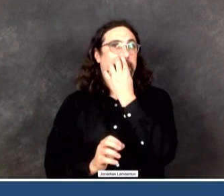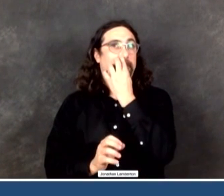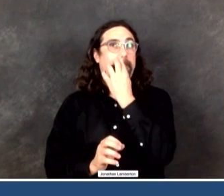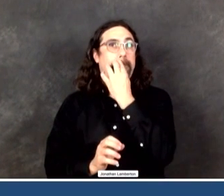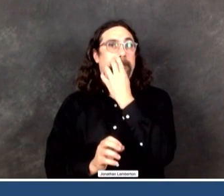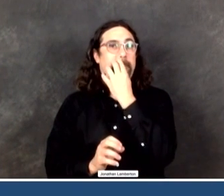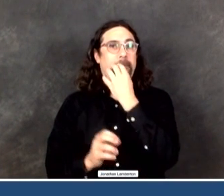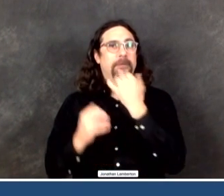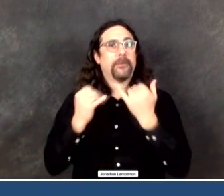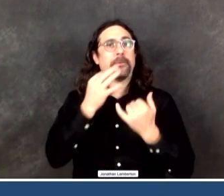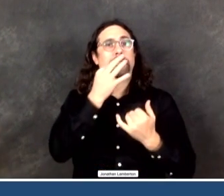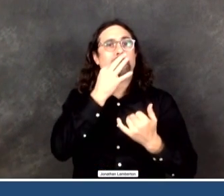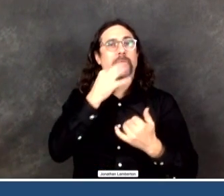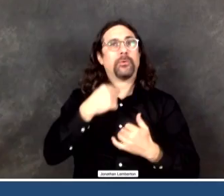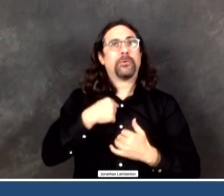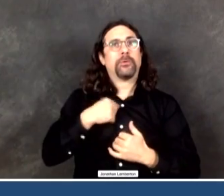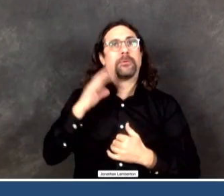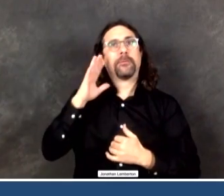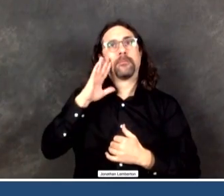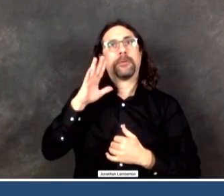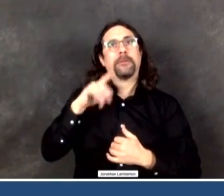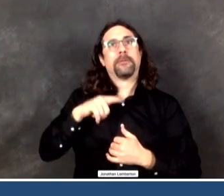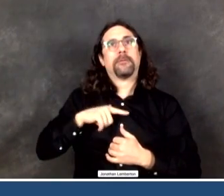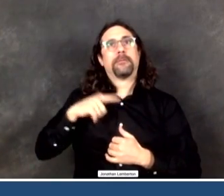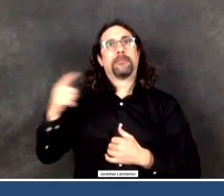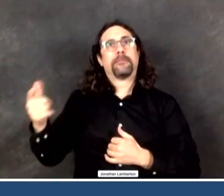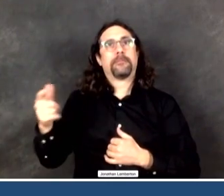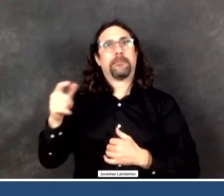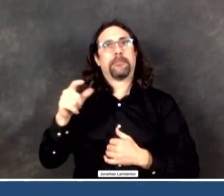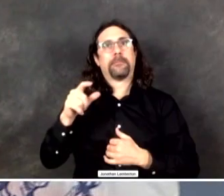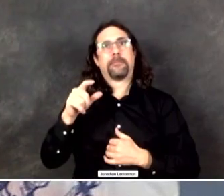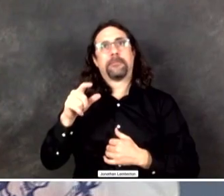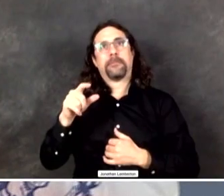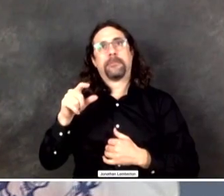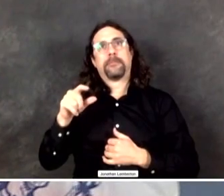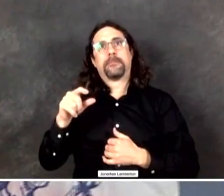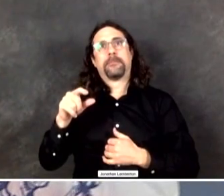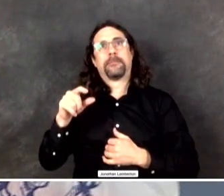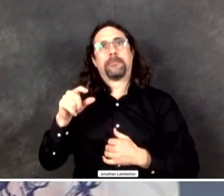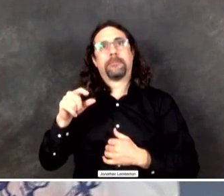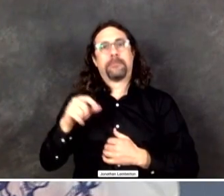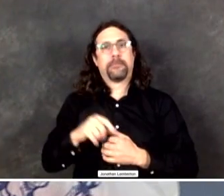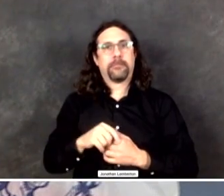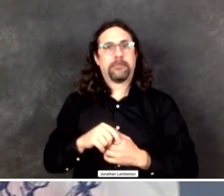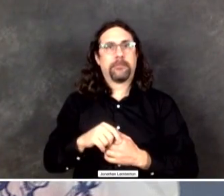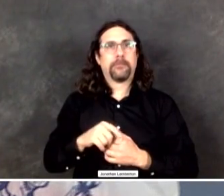just a couple other items before we take questions from the media. So, Chancellor. Thank you, Mr. Mayor,